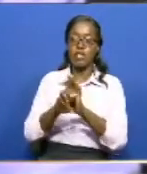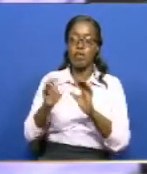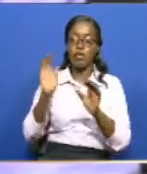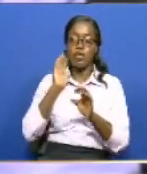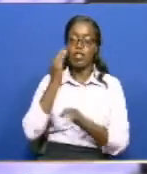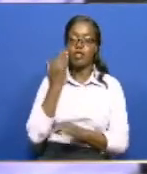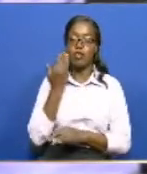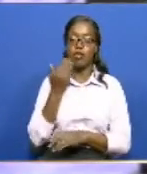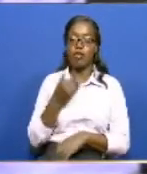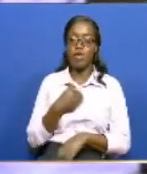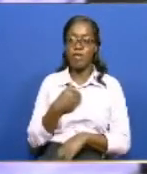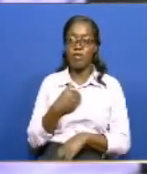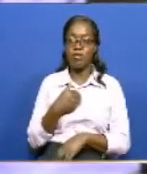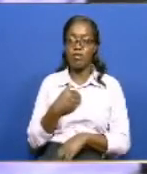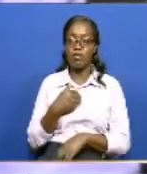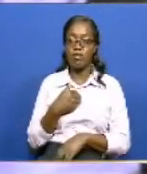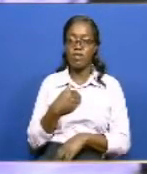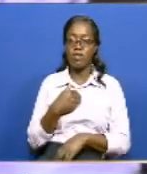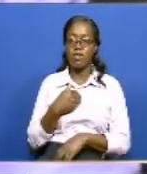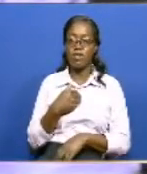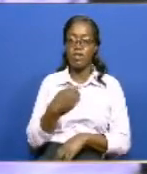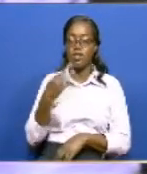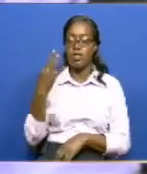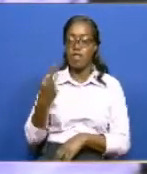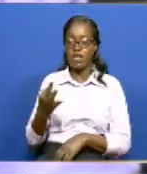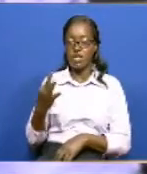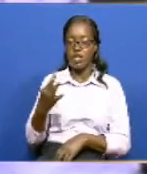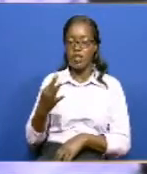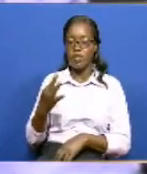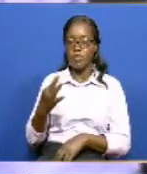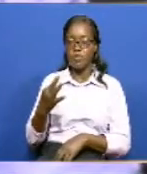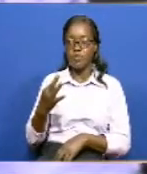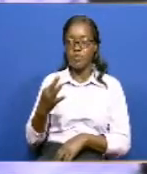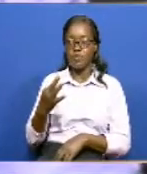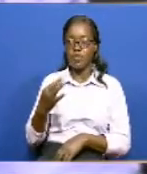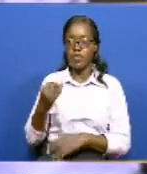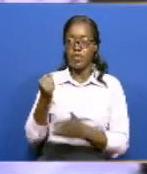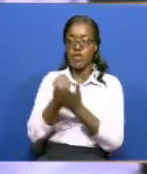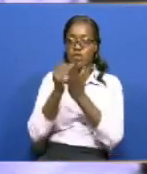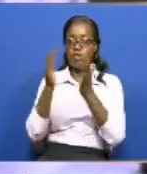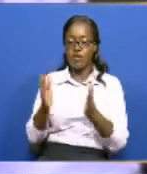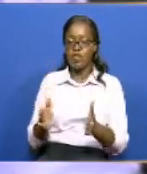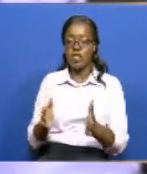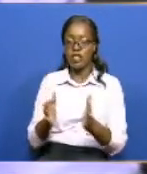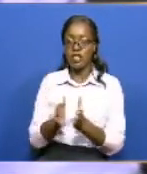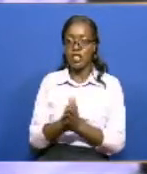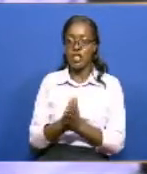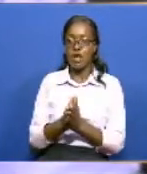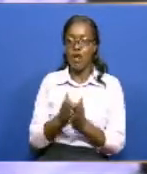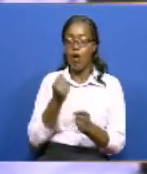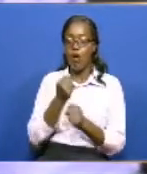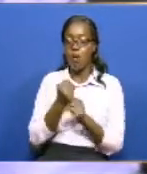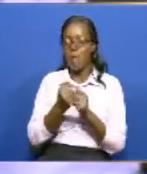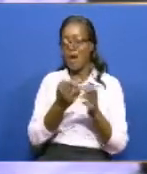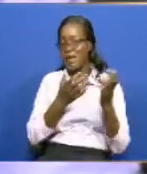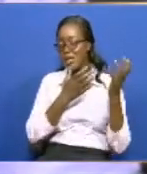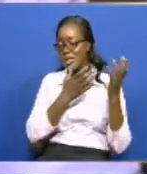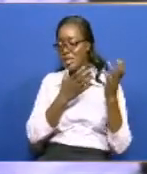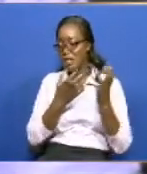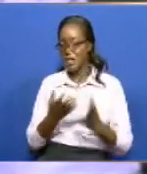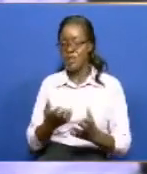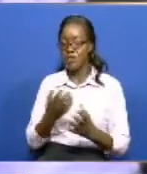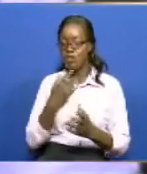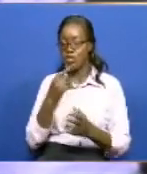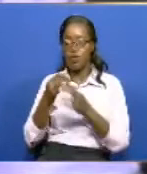have 3 judicial officers, and our backlog is quite high. So we have